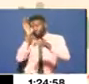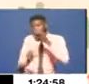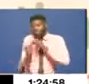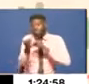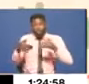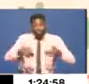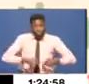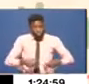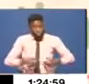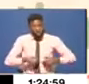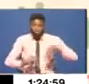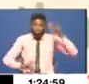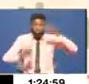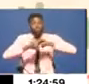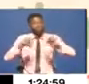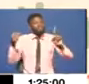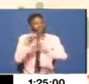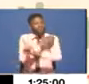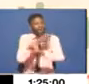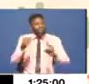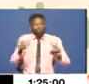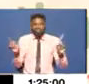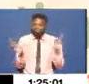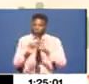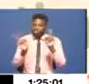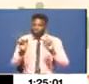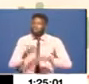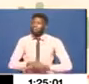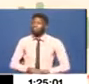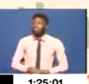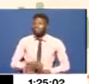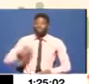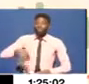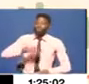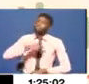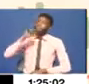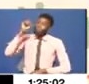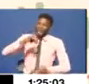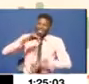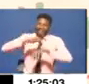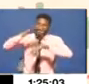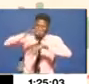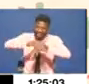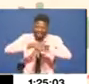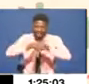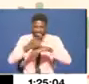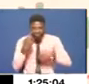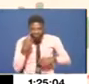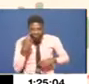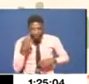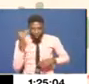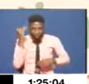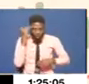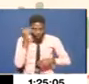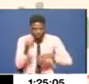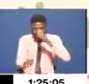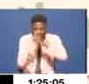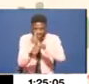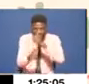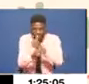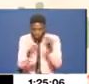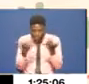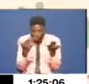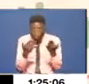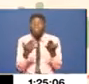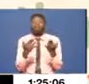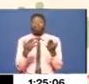Let's unlock the early warning and early response system so that we're able to communicate with our security team